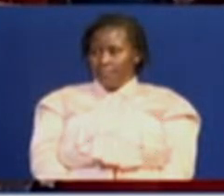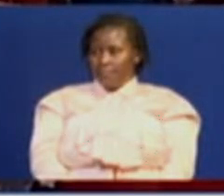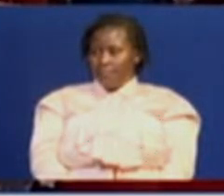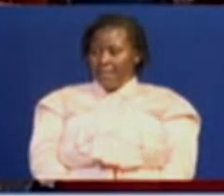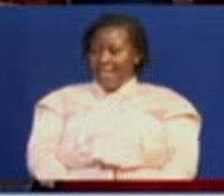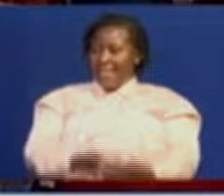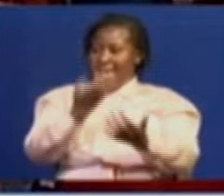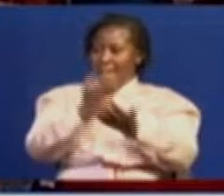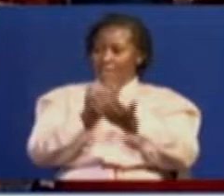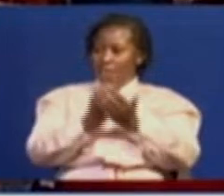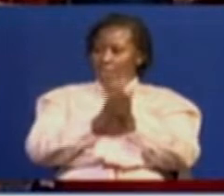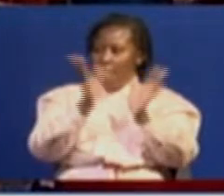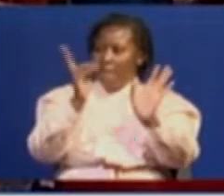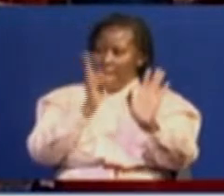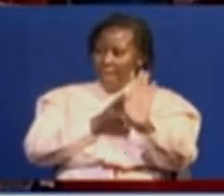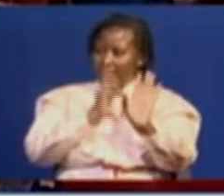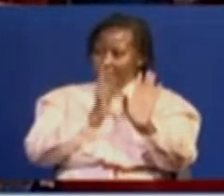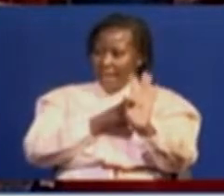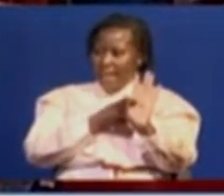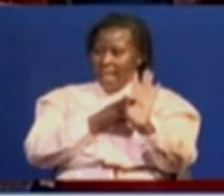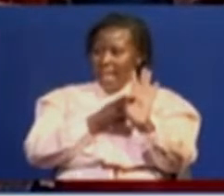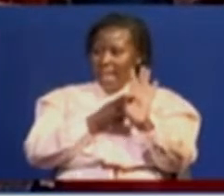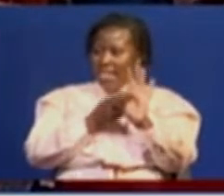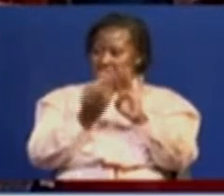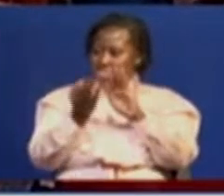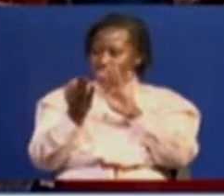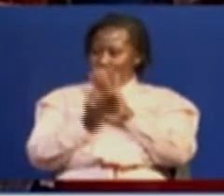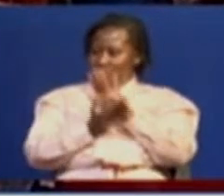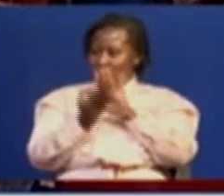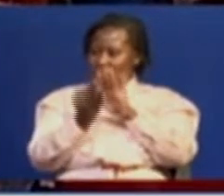The folder called Evidence of Public Participation.